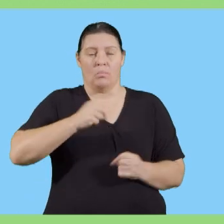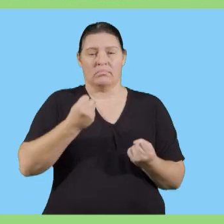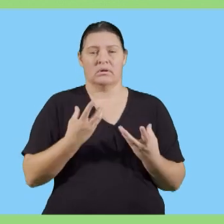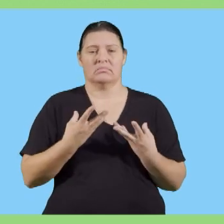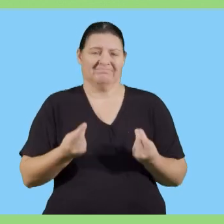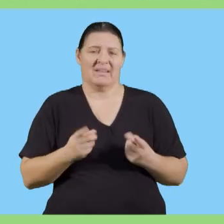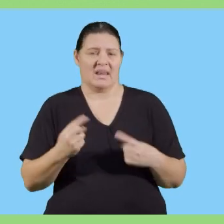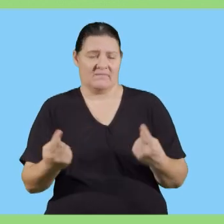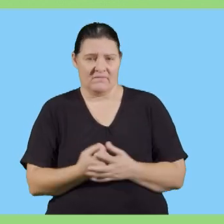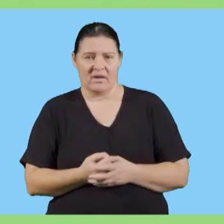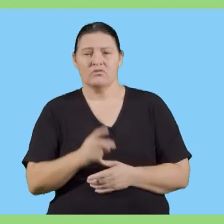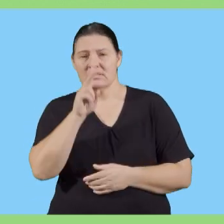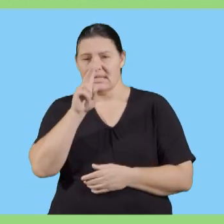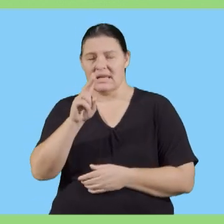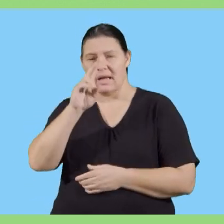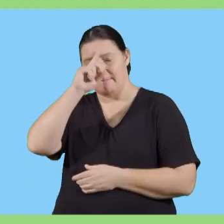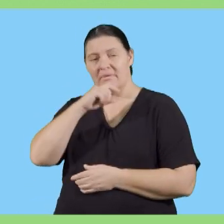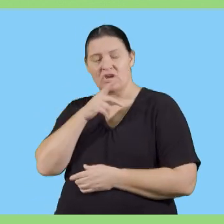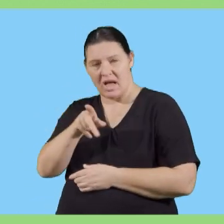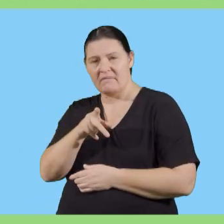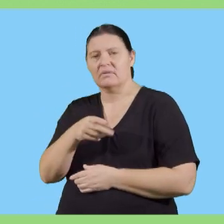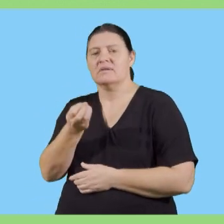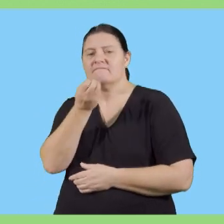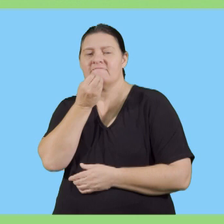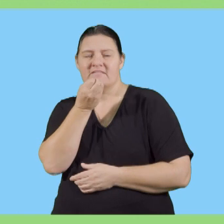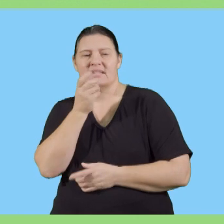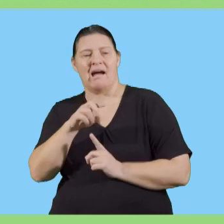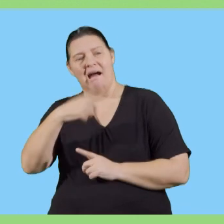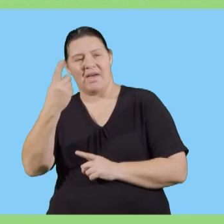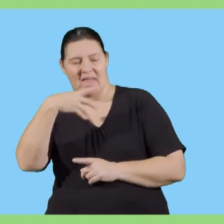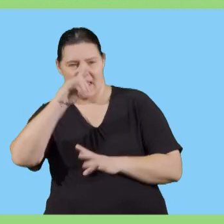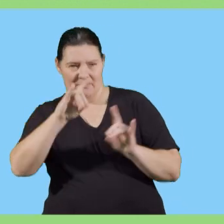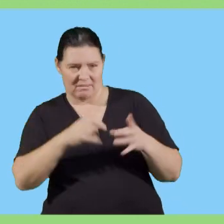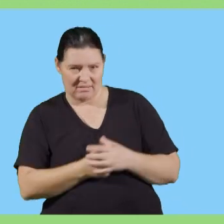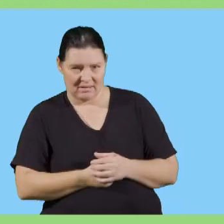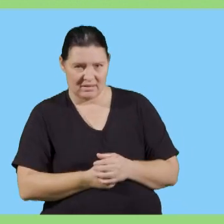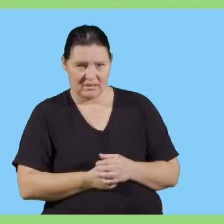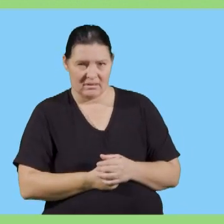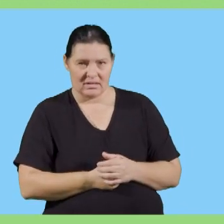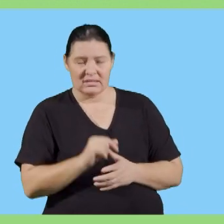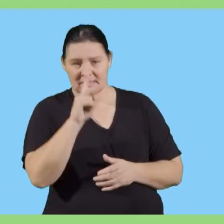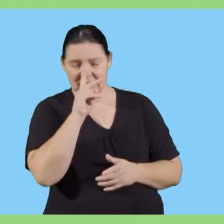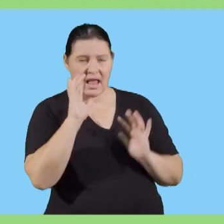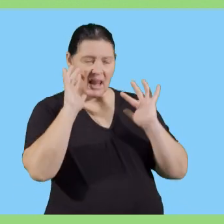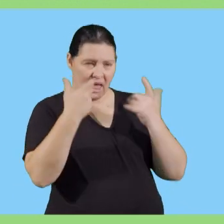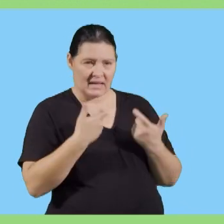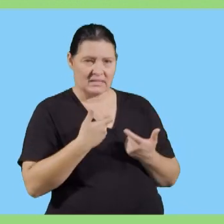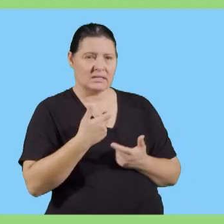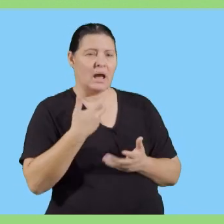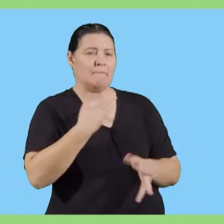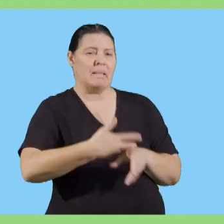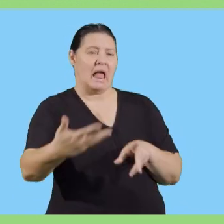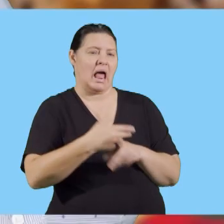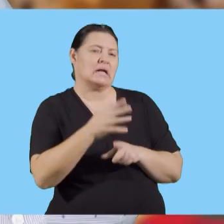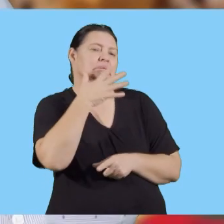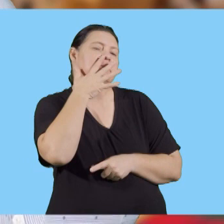on another animal. As you can see, this lion has blood. So it tells us that it has just eaten another animal. So